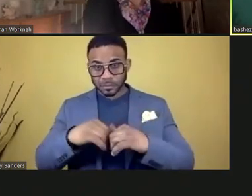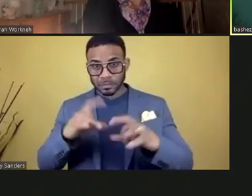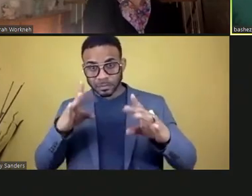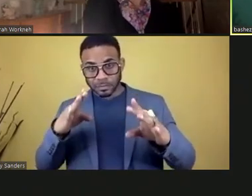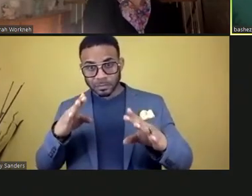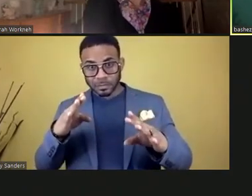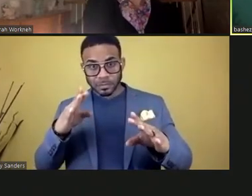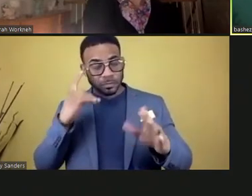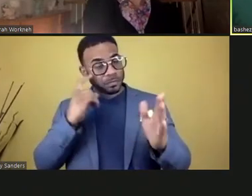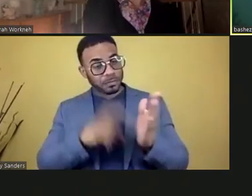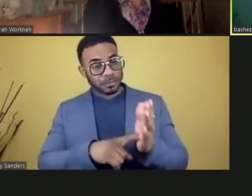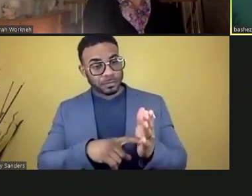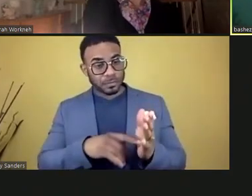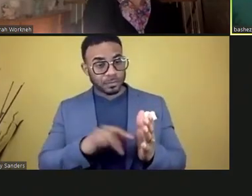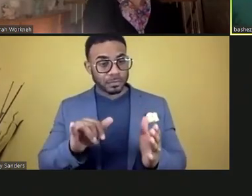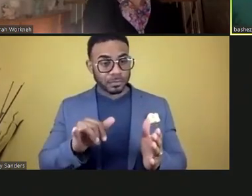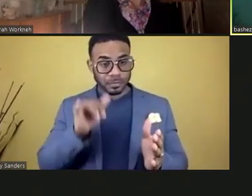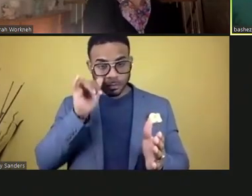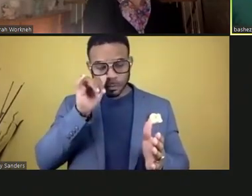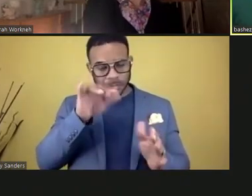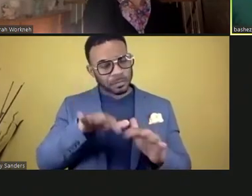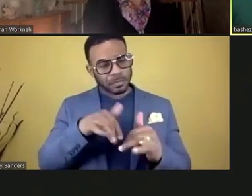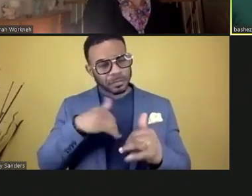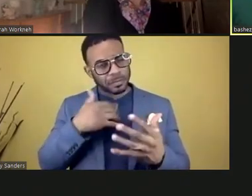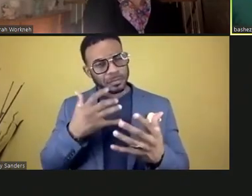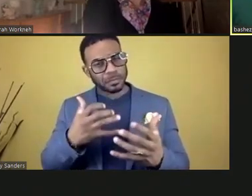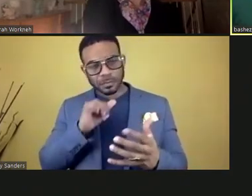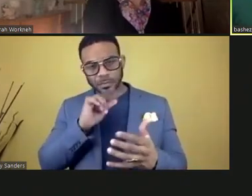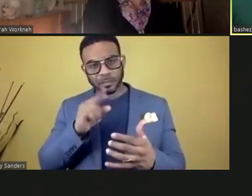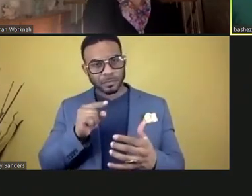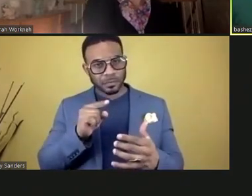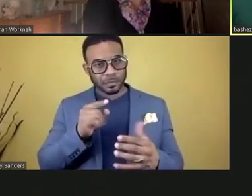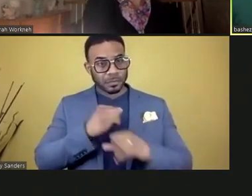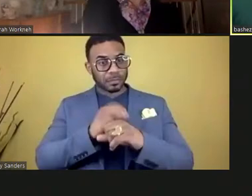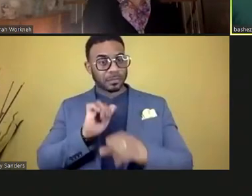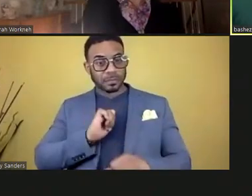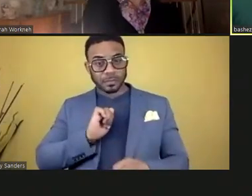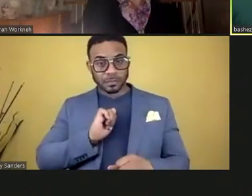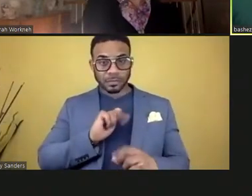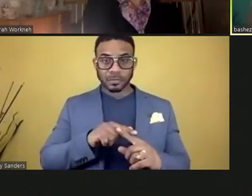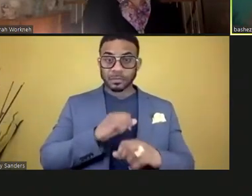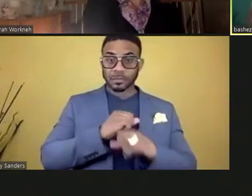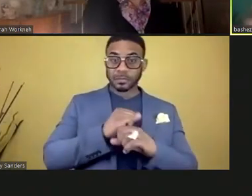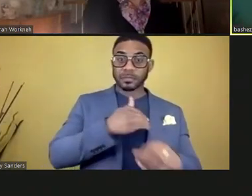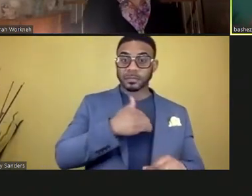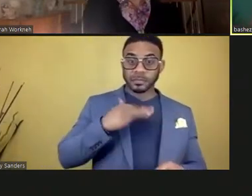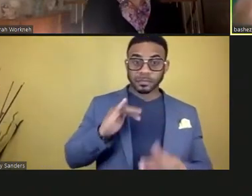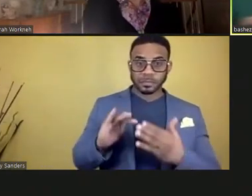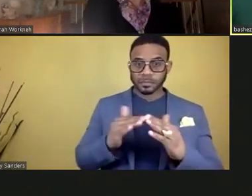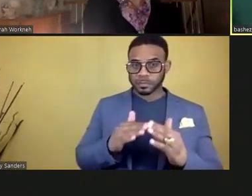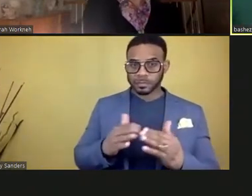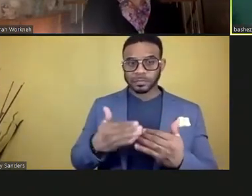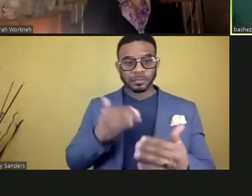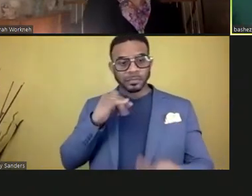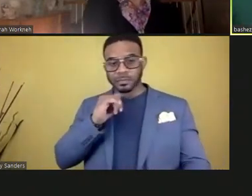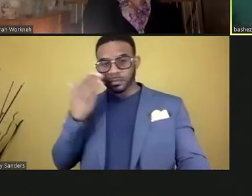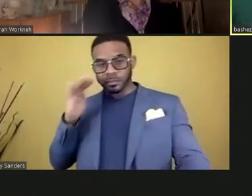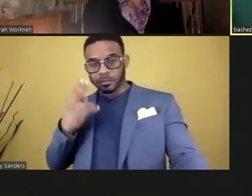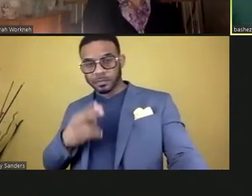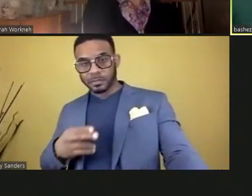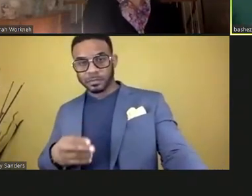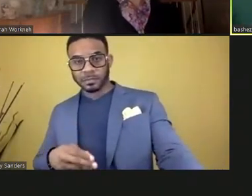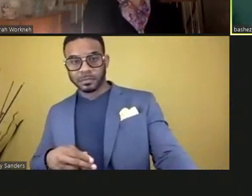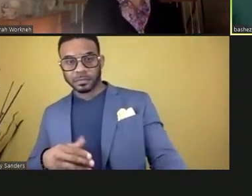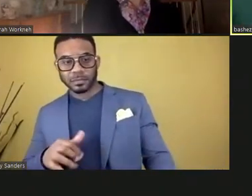and recognizes like how we want to not only like protect ourselves, but to protect members of our community, even if we don't know their names.